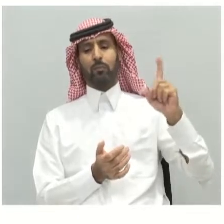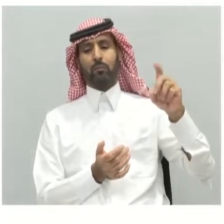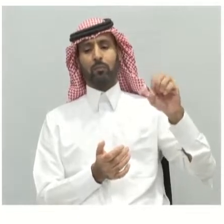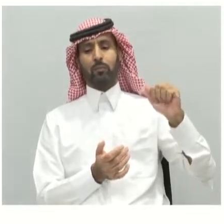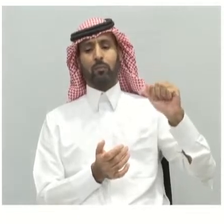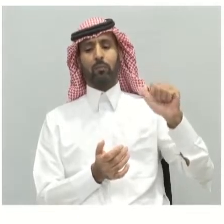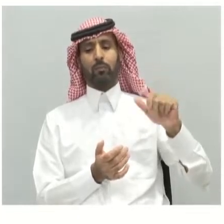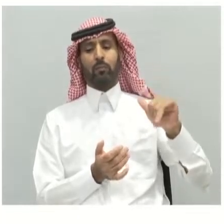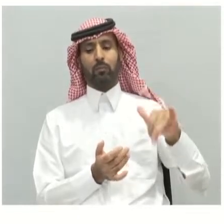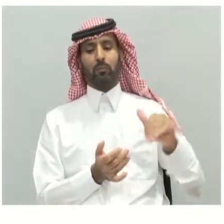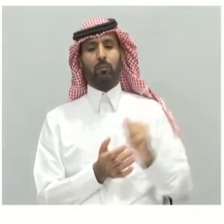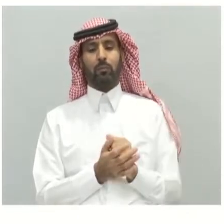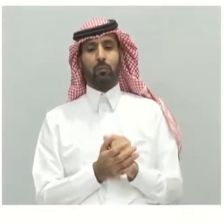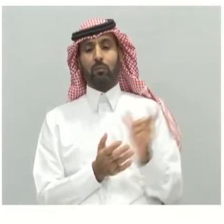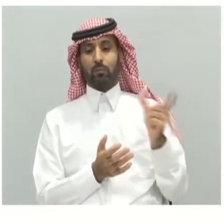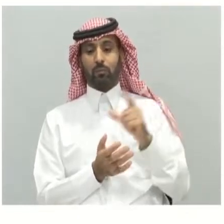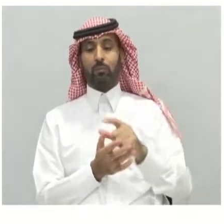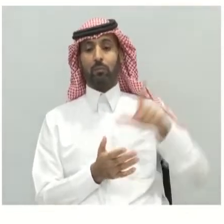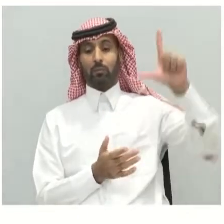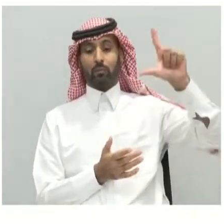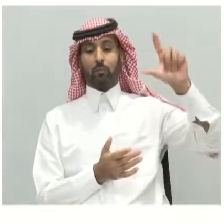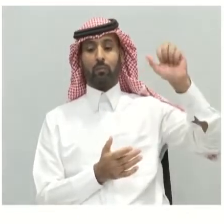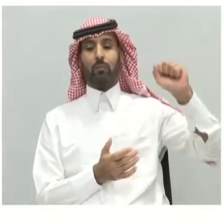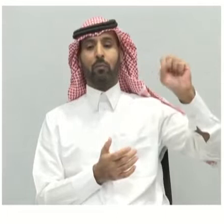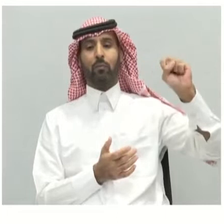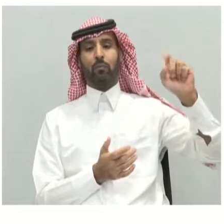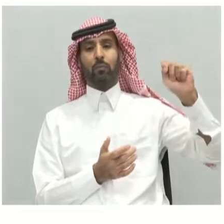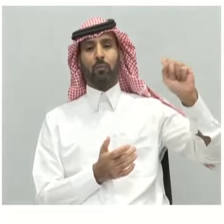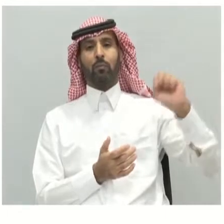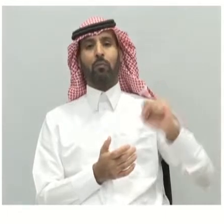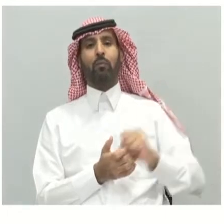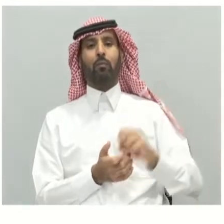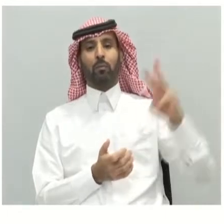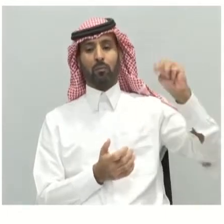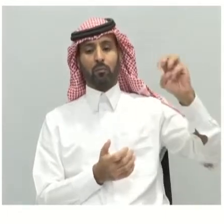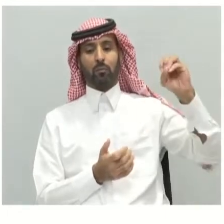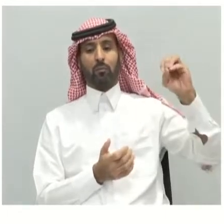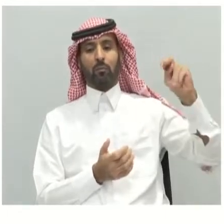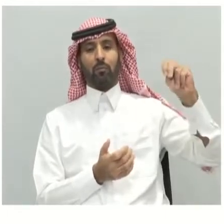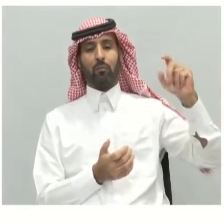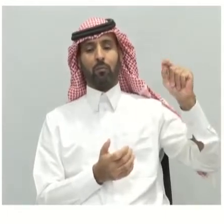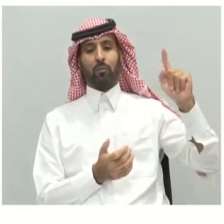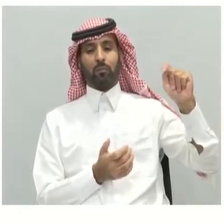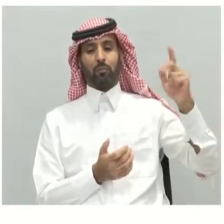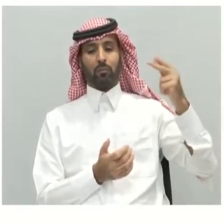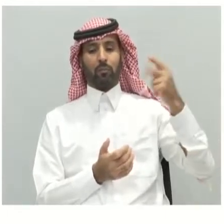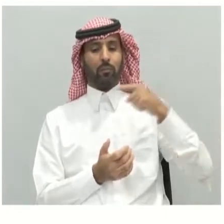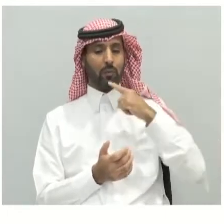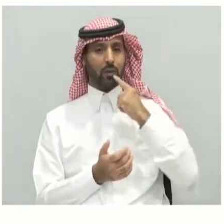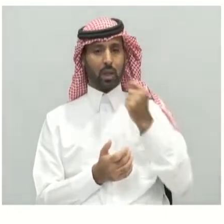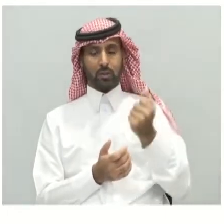We have yesterday, last month, last year, last